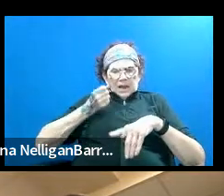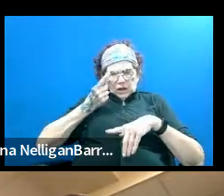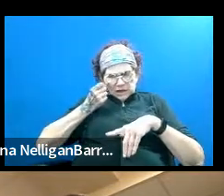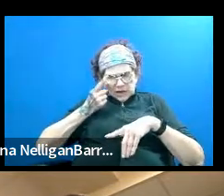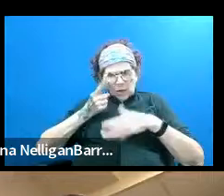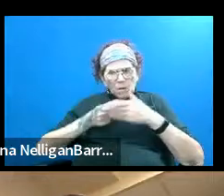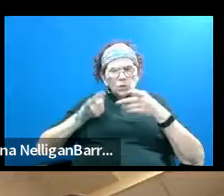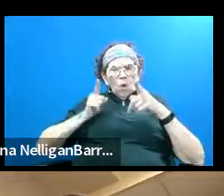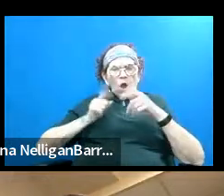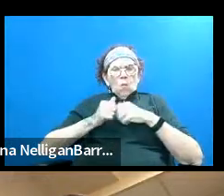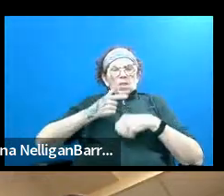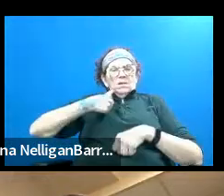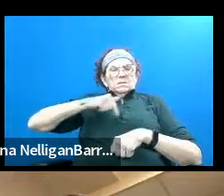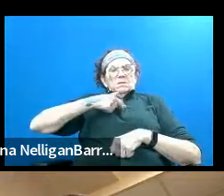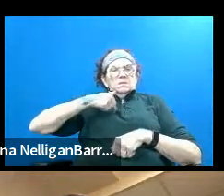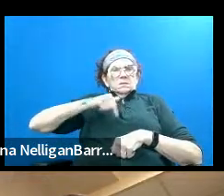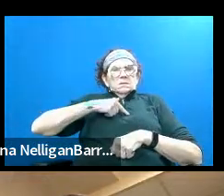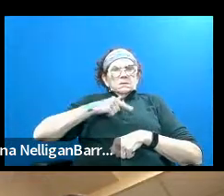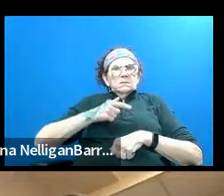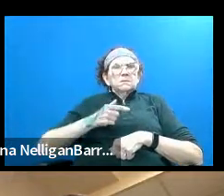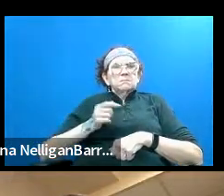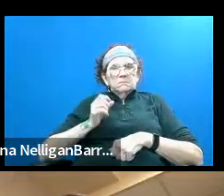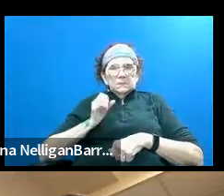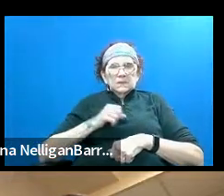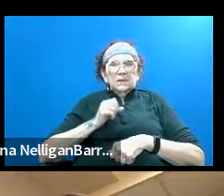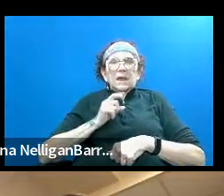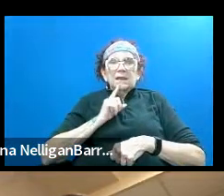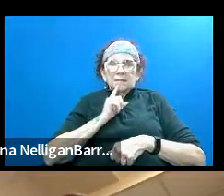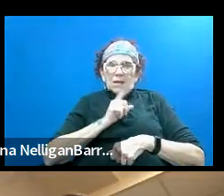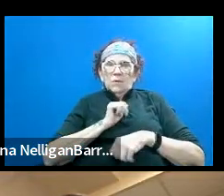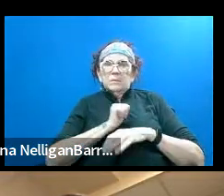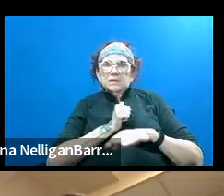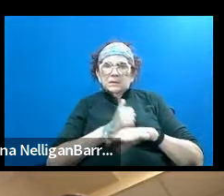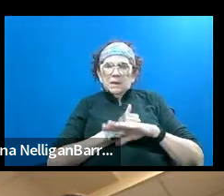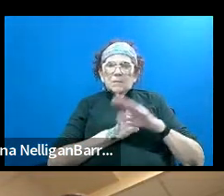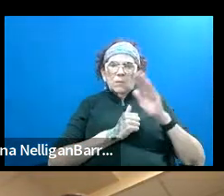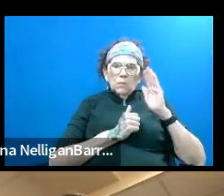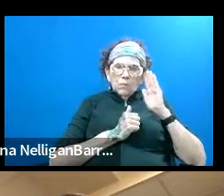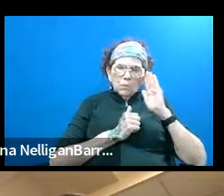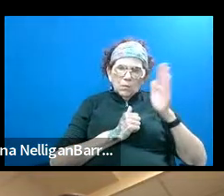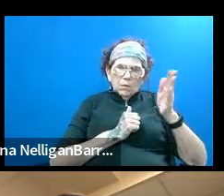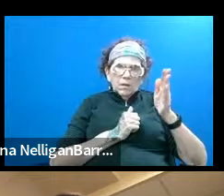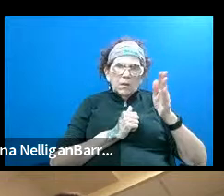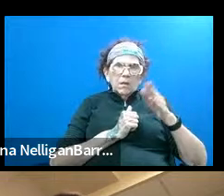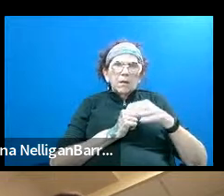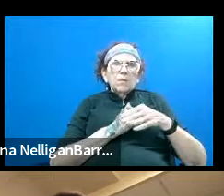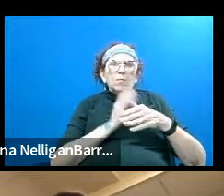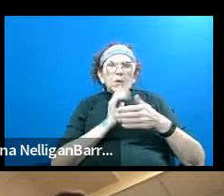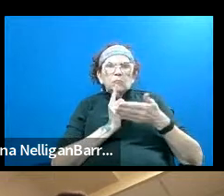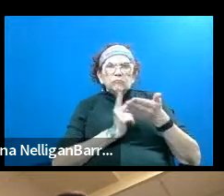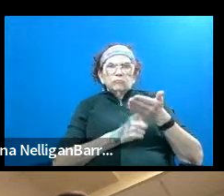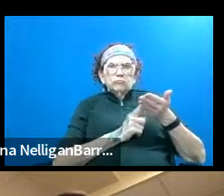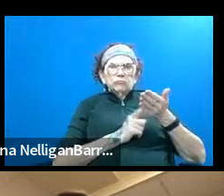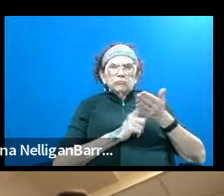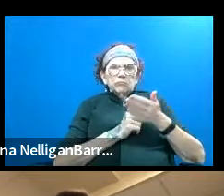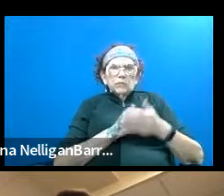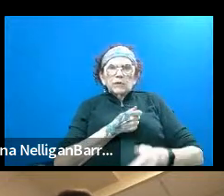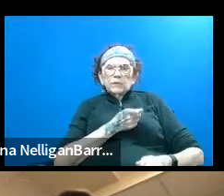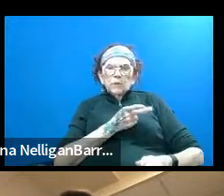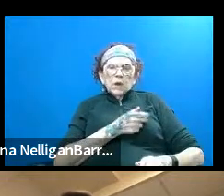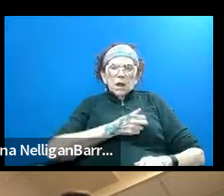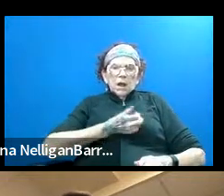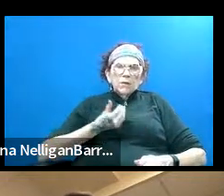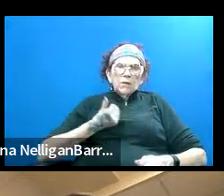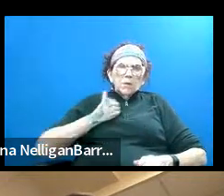going to be set up because I've spoken to a number of my council colleagues already to have impressed upon them just